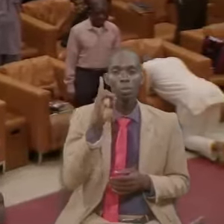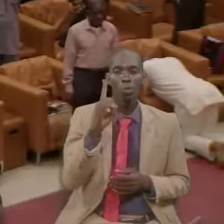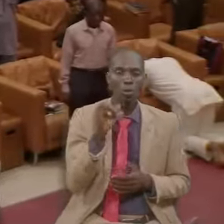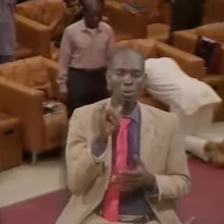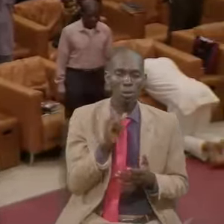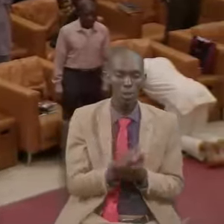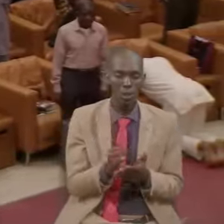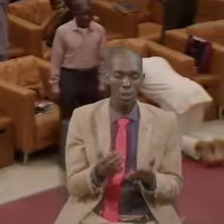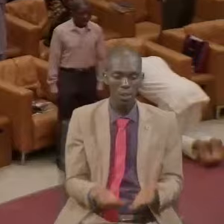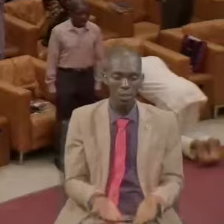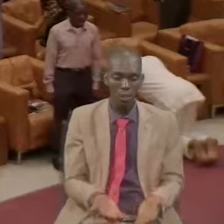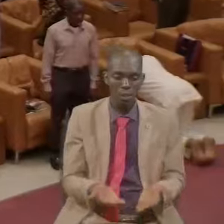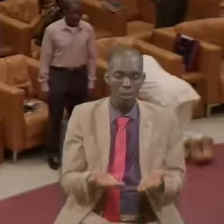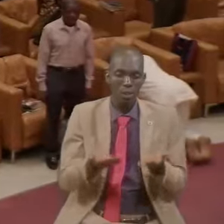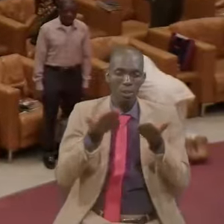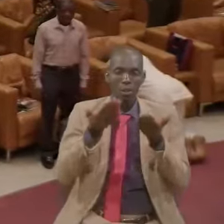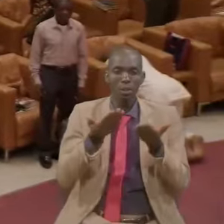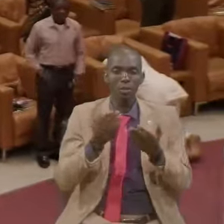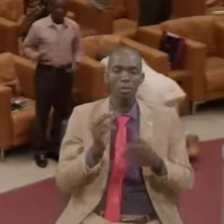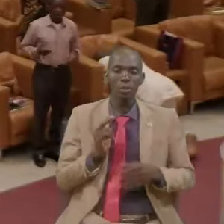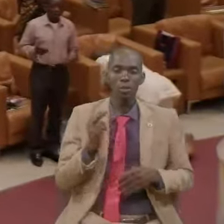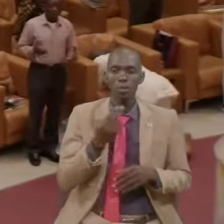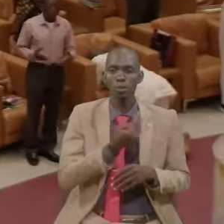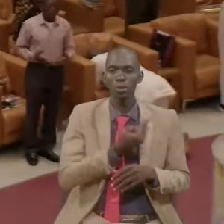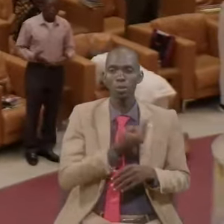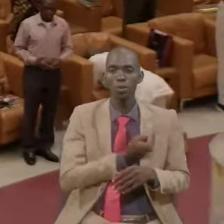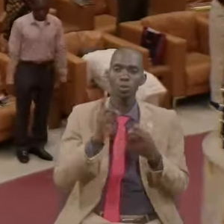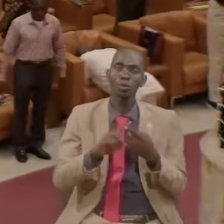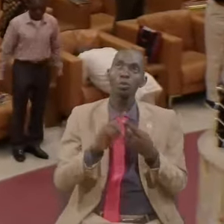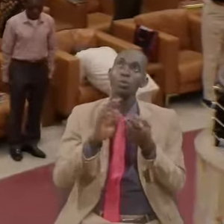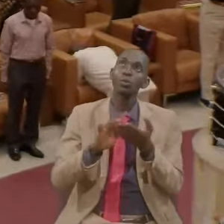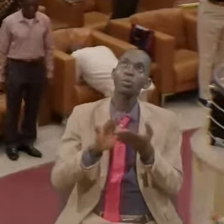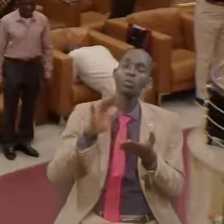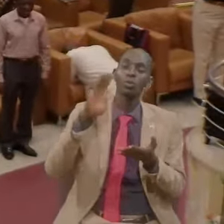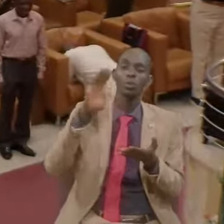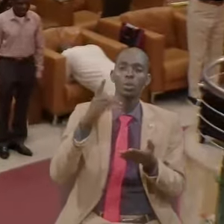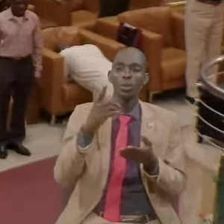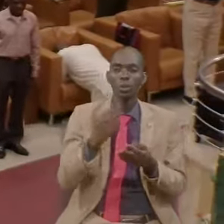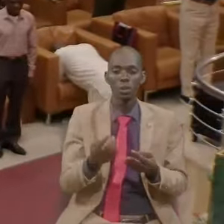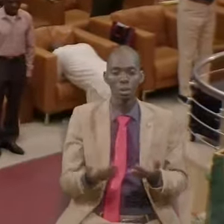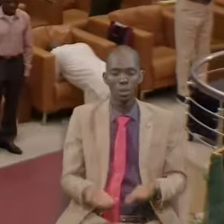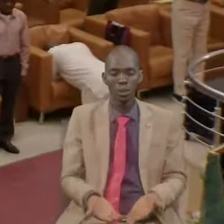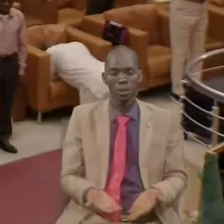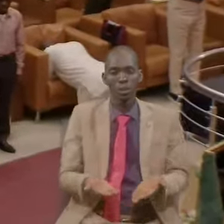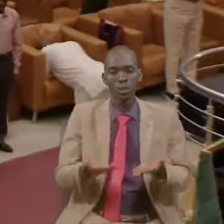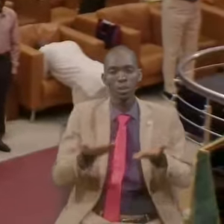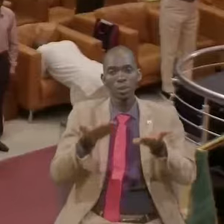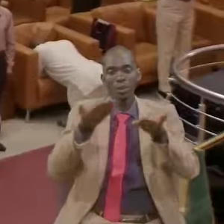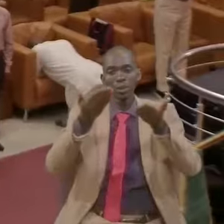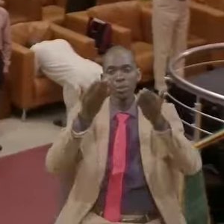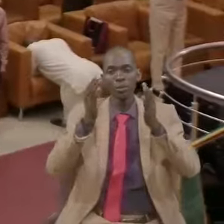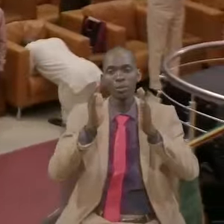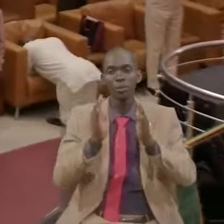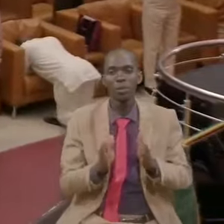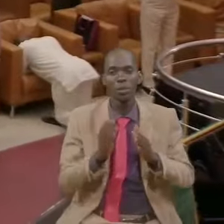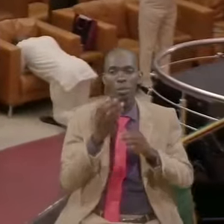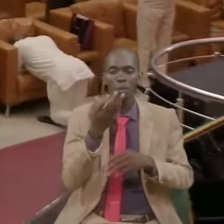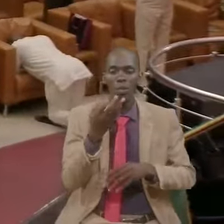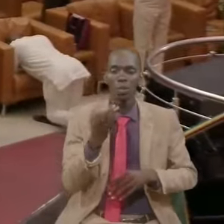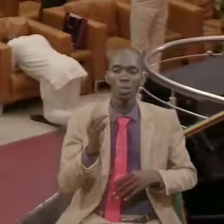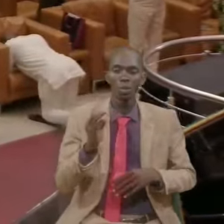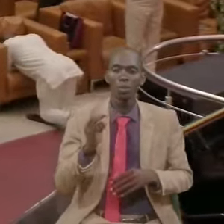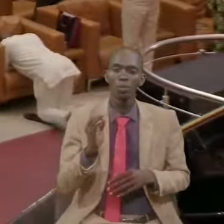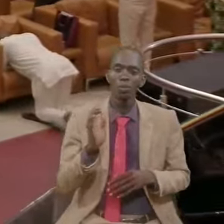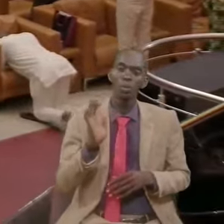lifts us in glory, the lifter of